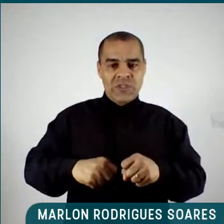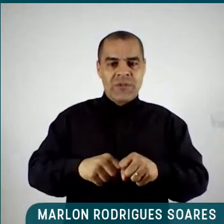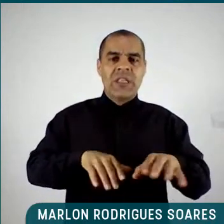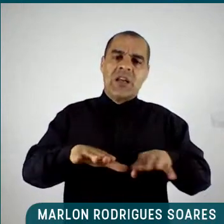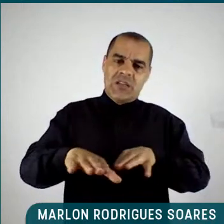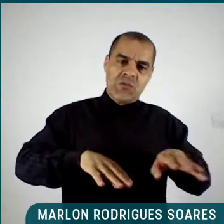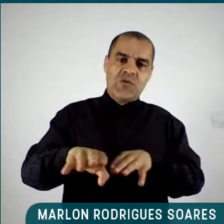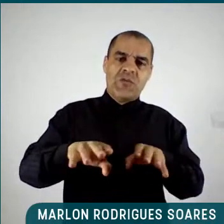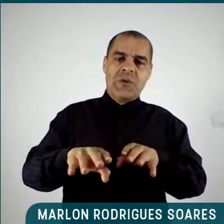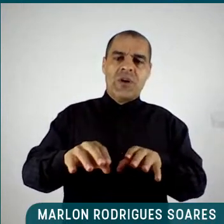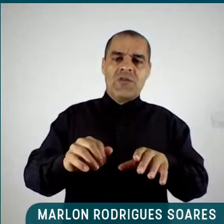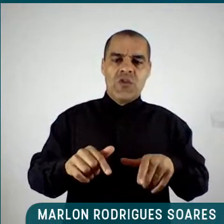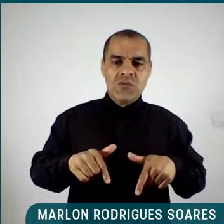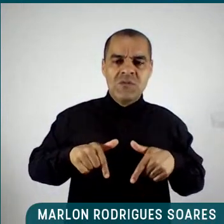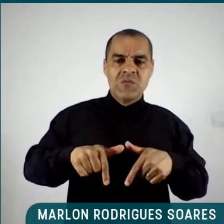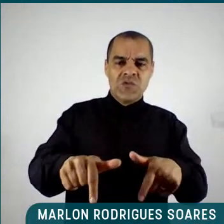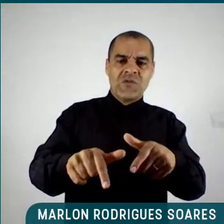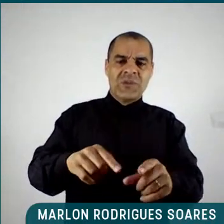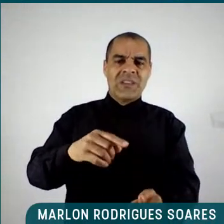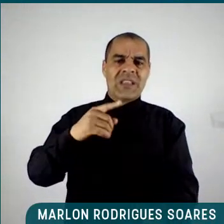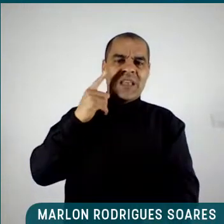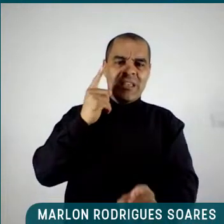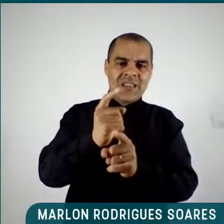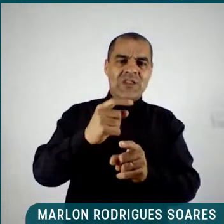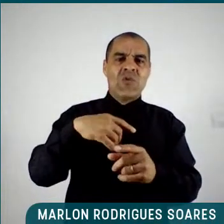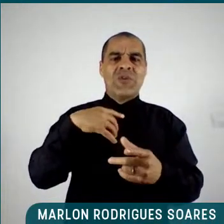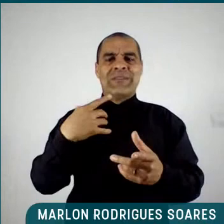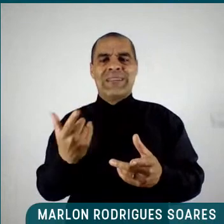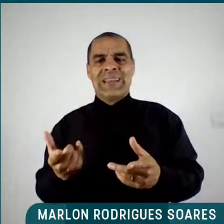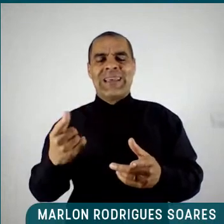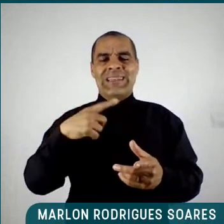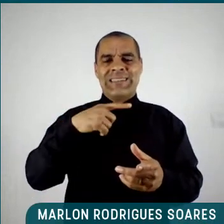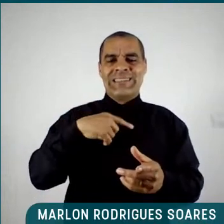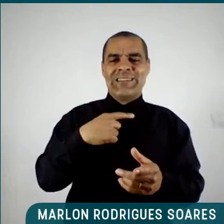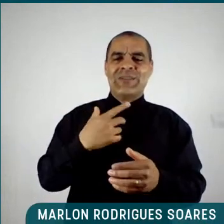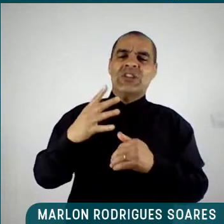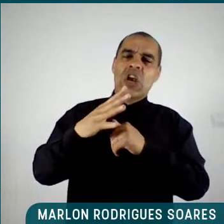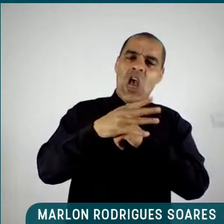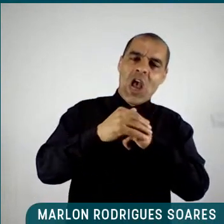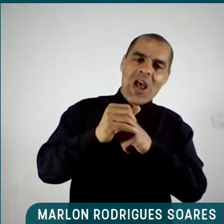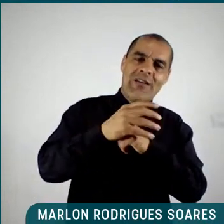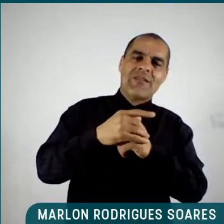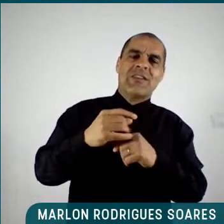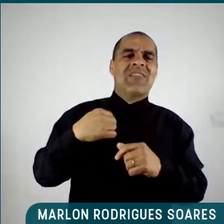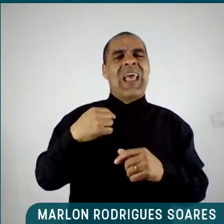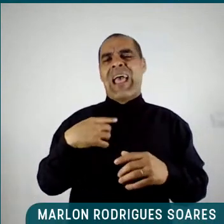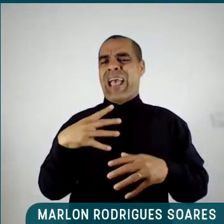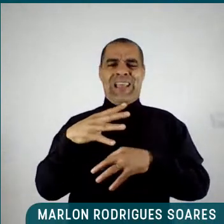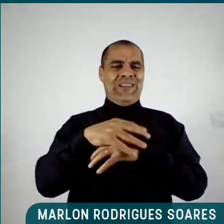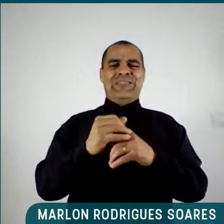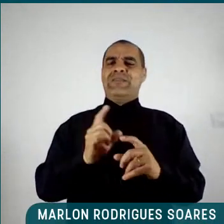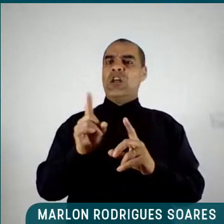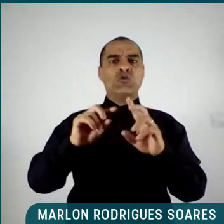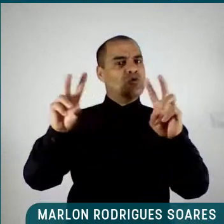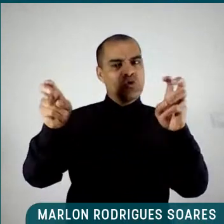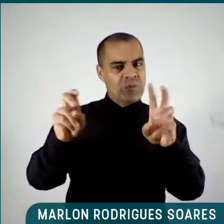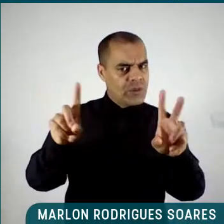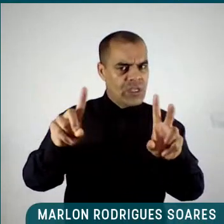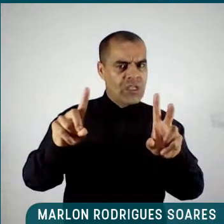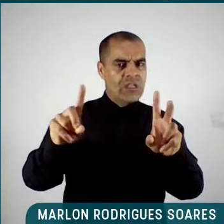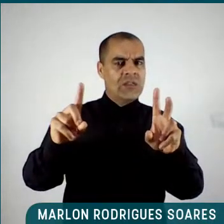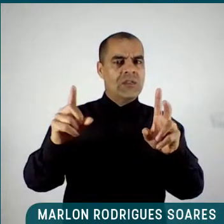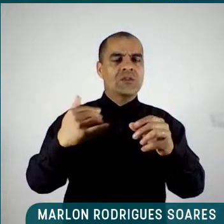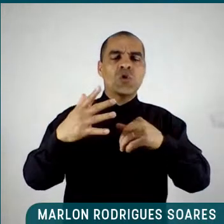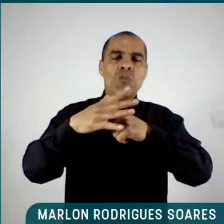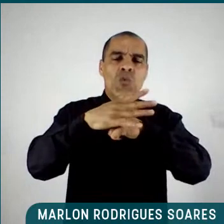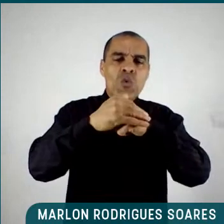that have a play in our lives, and we have to to find the cycle Seria um